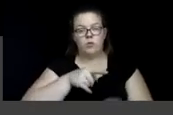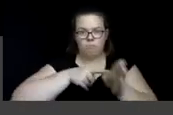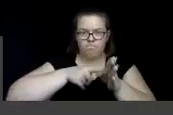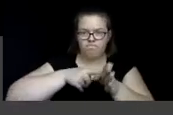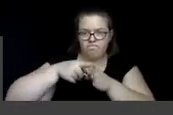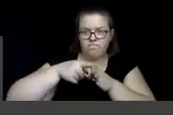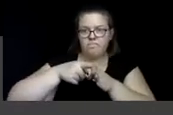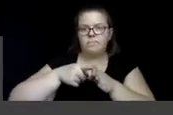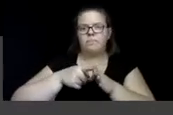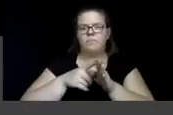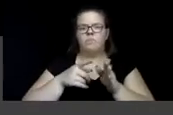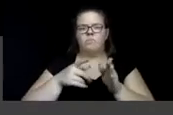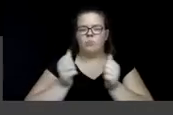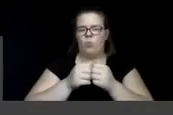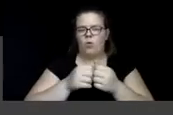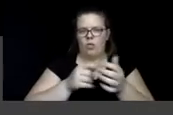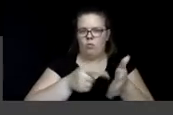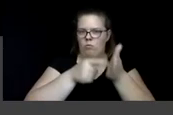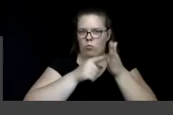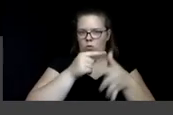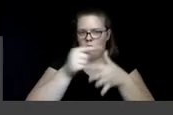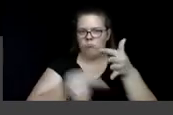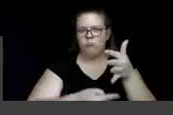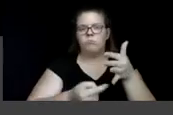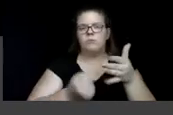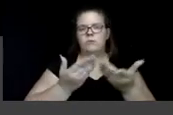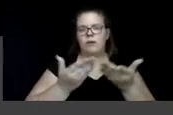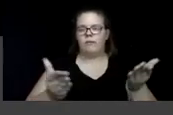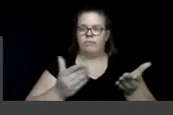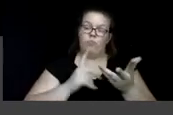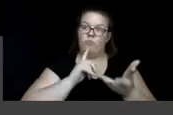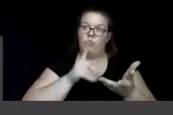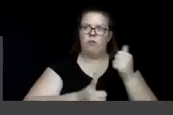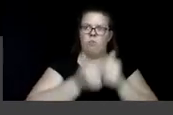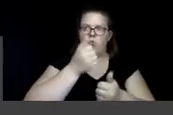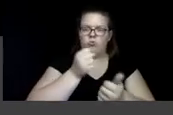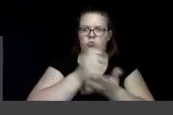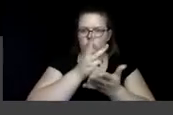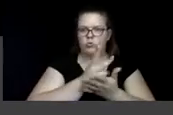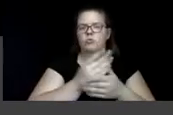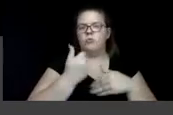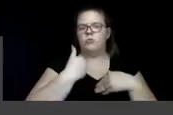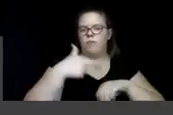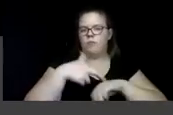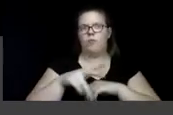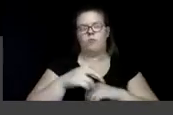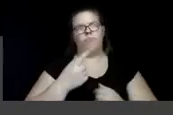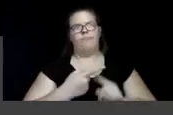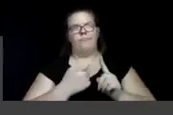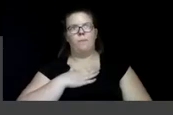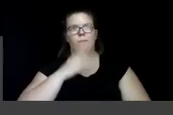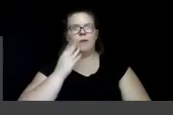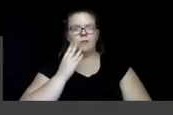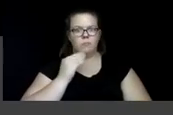of the criteria things, and the majority of social workers do referral, or at least in my experience, do referrals right to